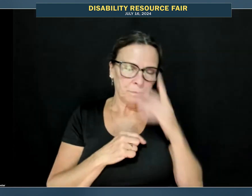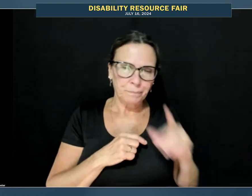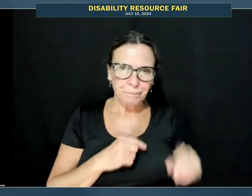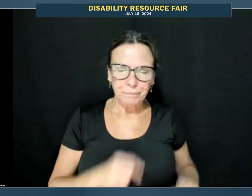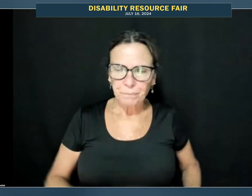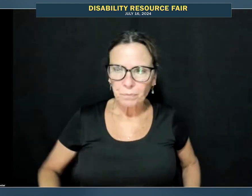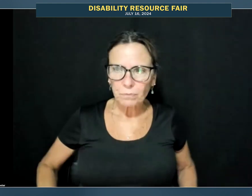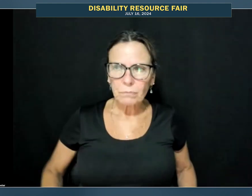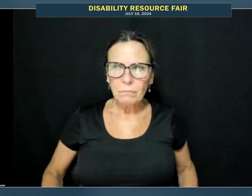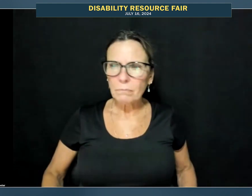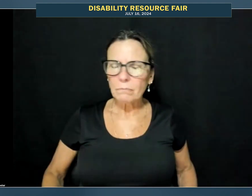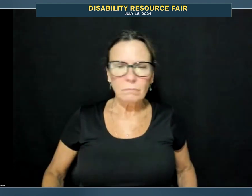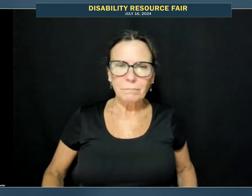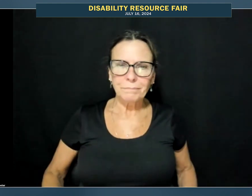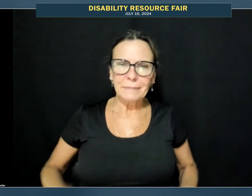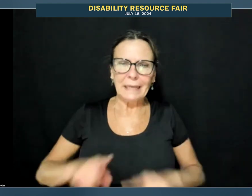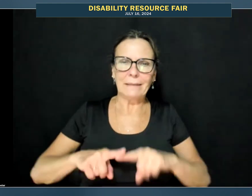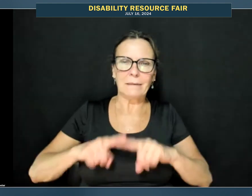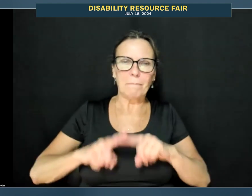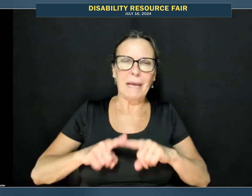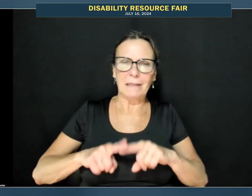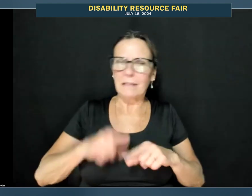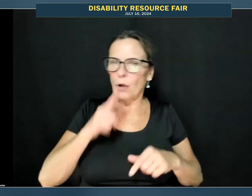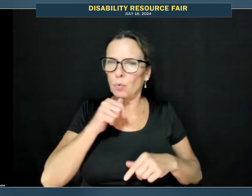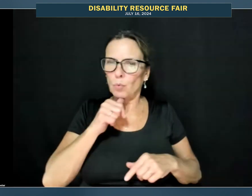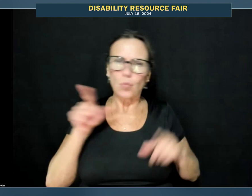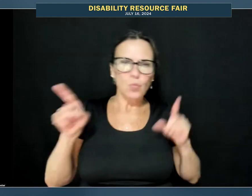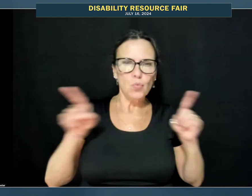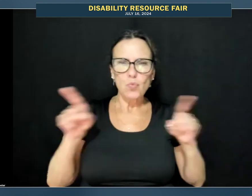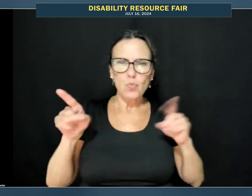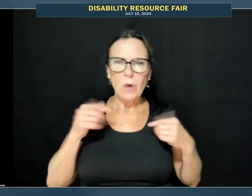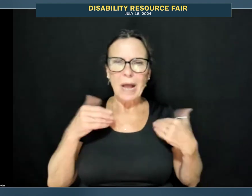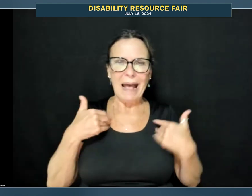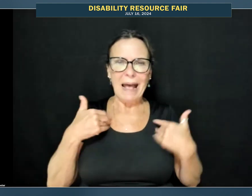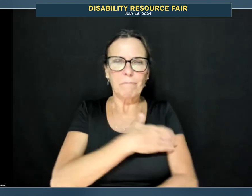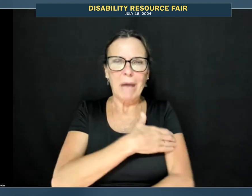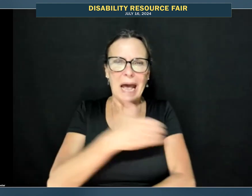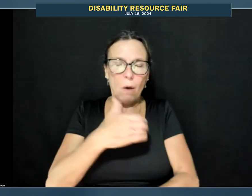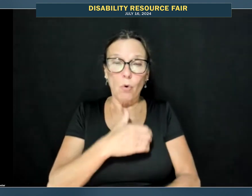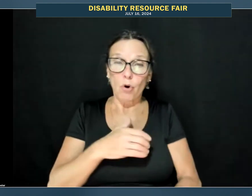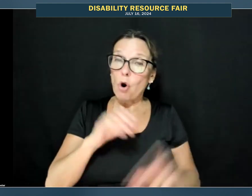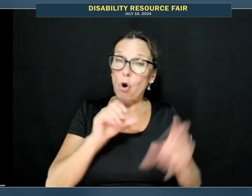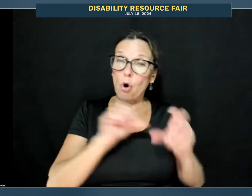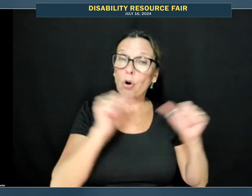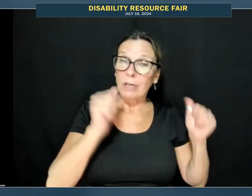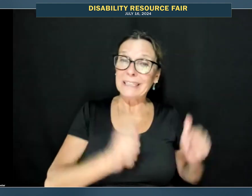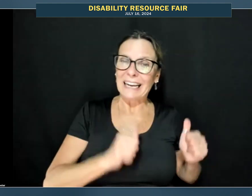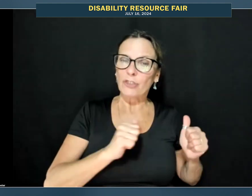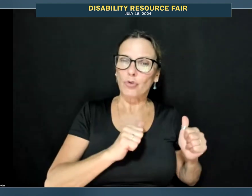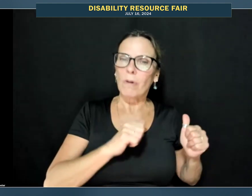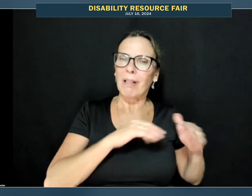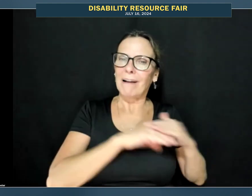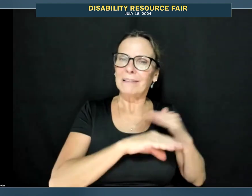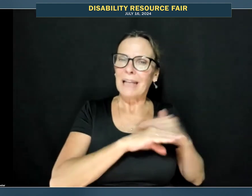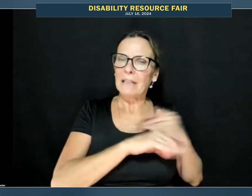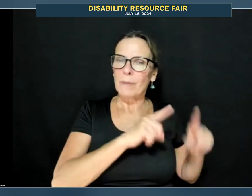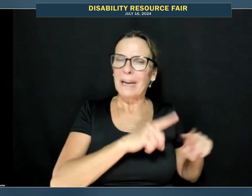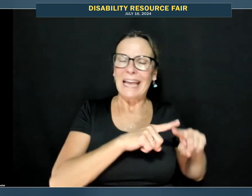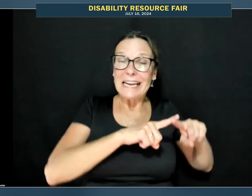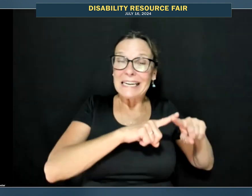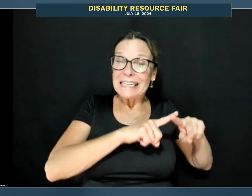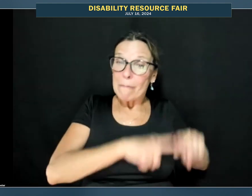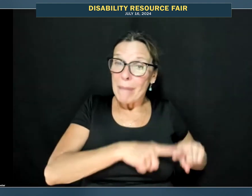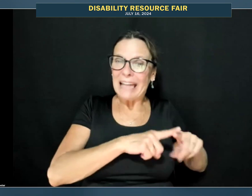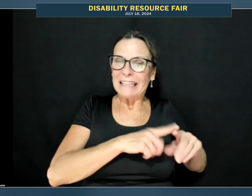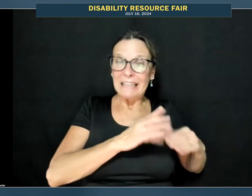you know, a lot of it just depends on jurisdiction. And when you're talking about architectural accessibility, some of that is somewhat dependent on when the building was built